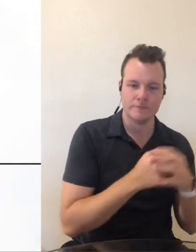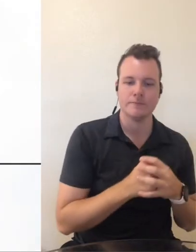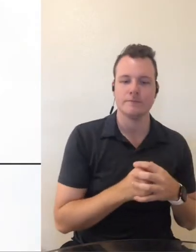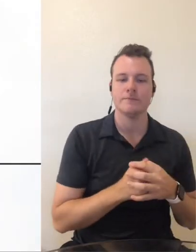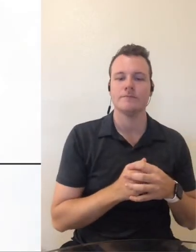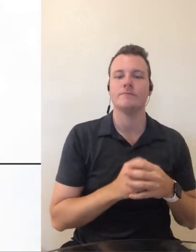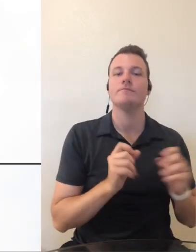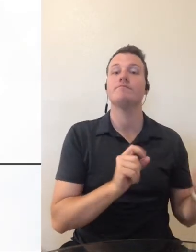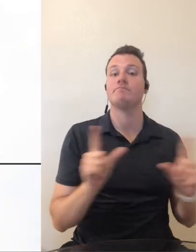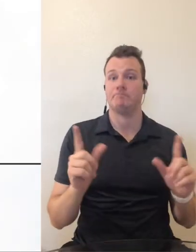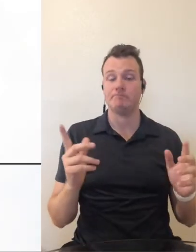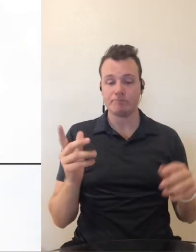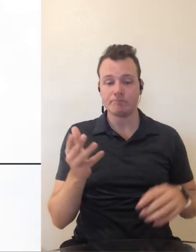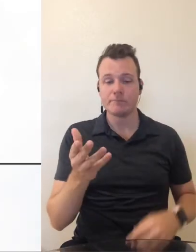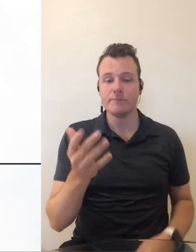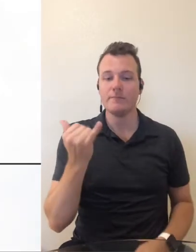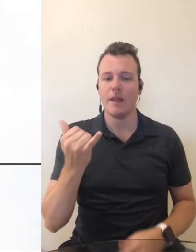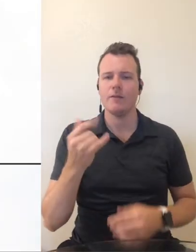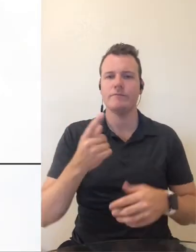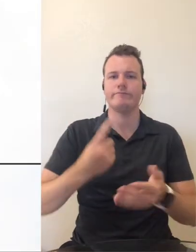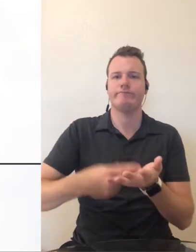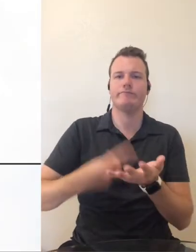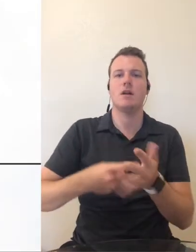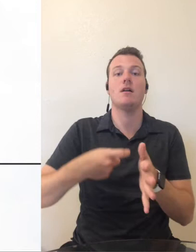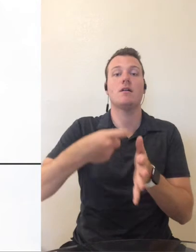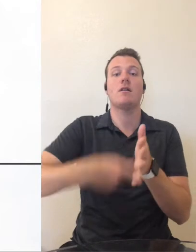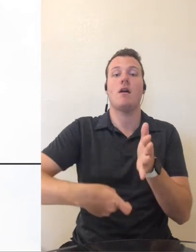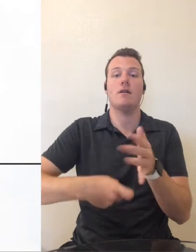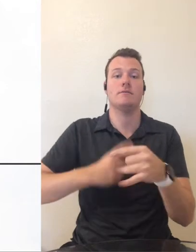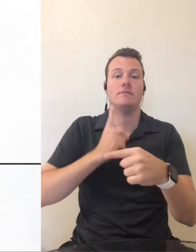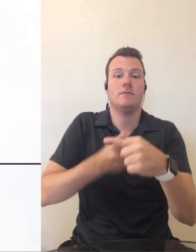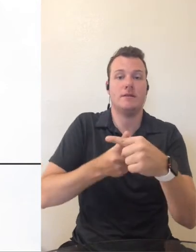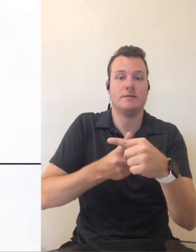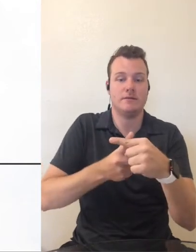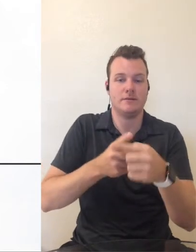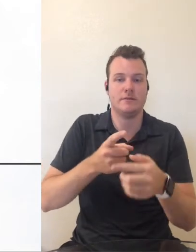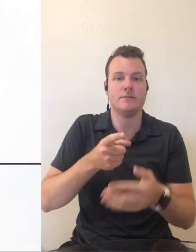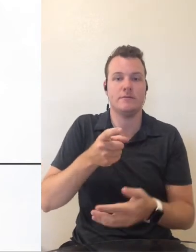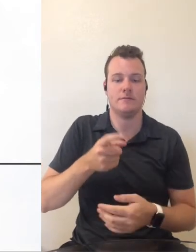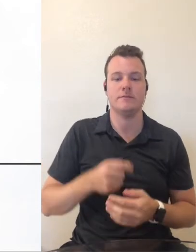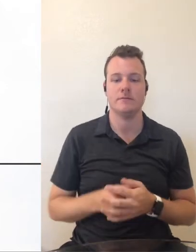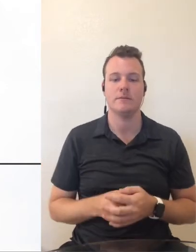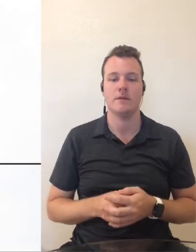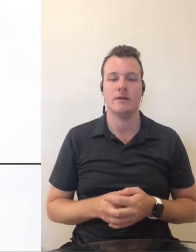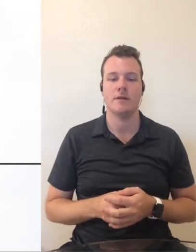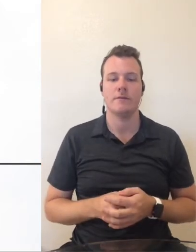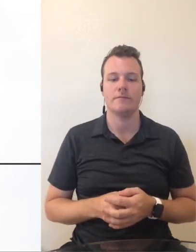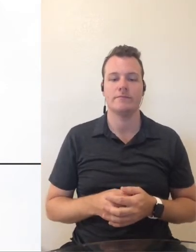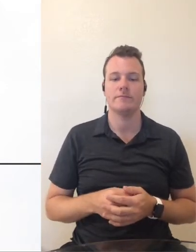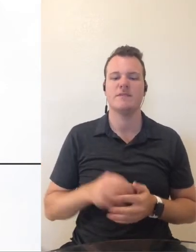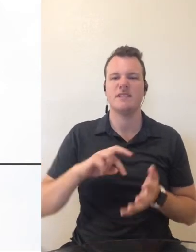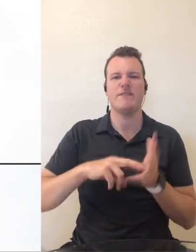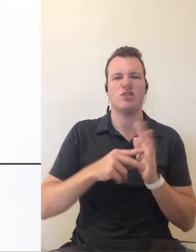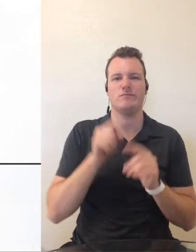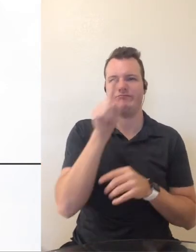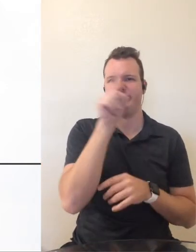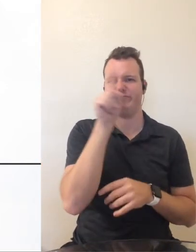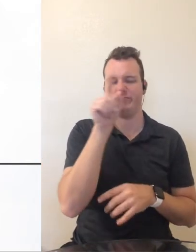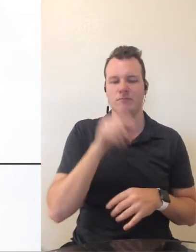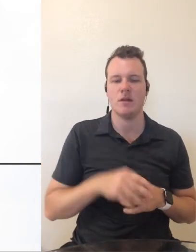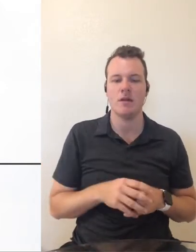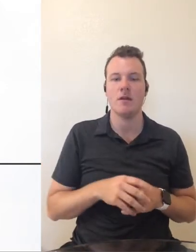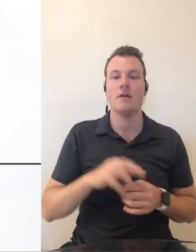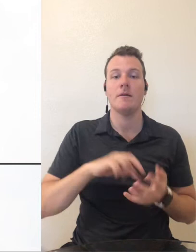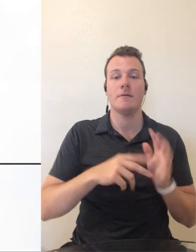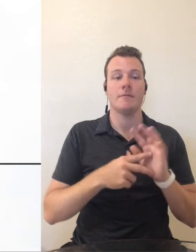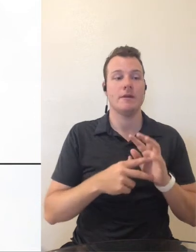Okay, so let's talk about cost plus pricing. The definition is there at the top, and it's basically taking the